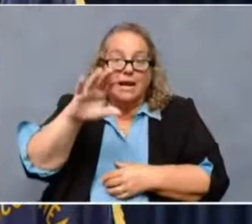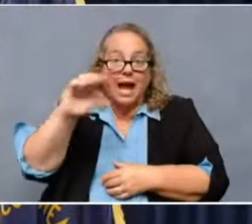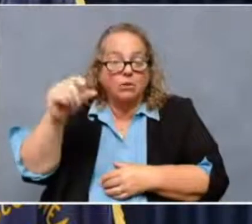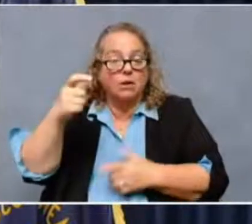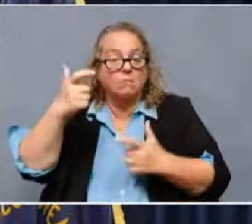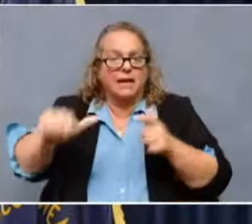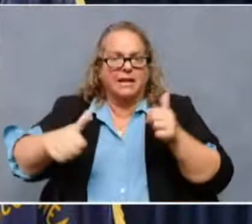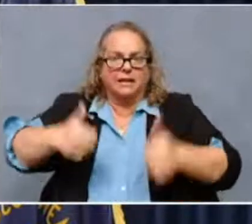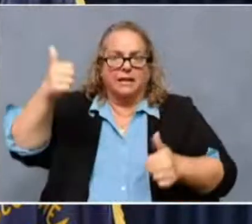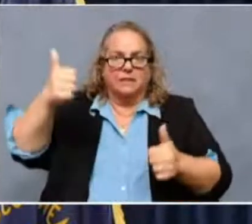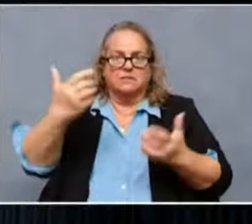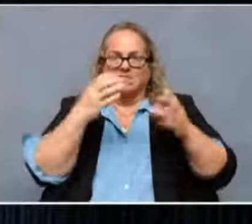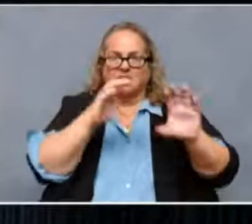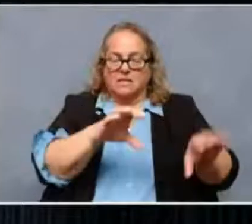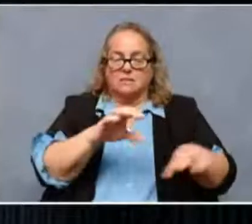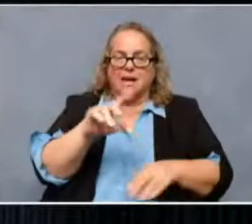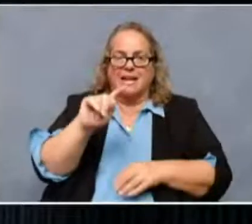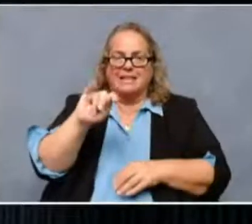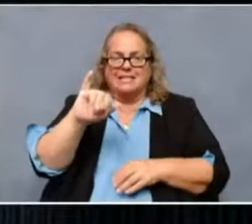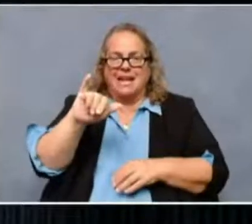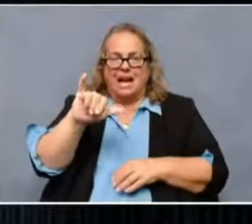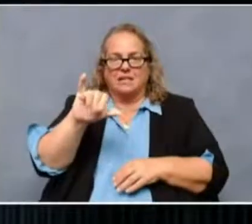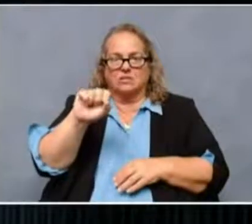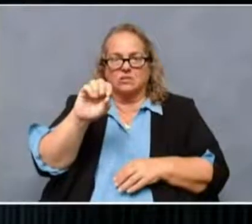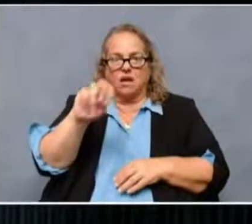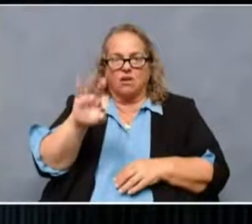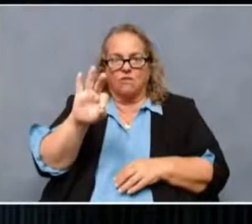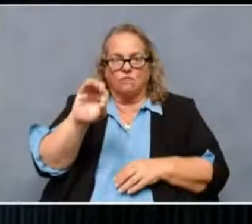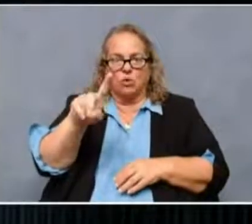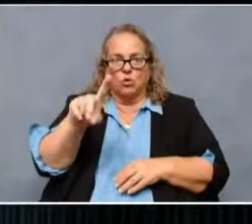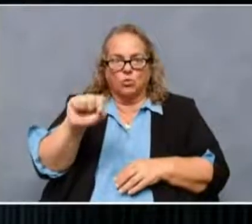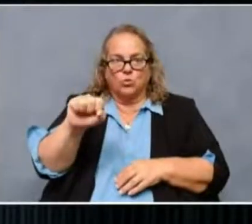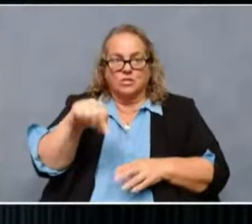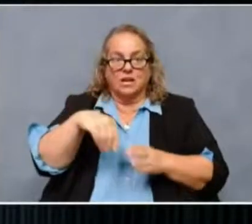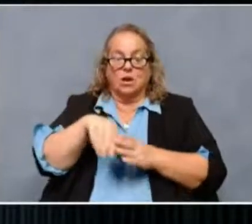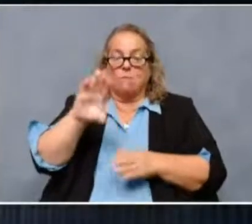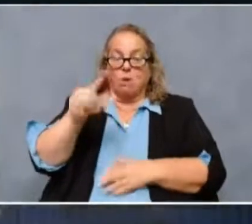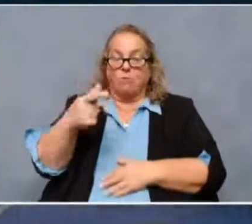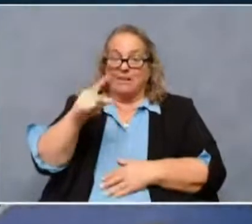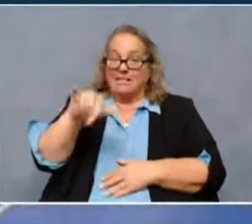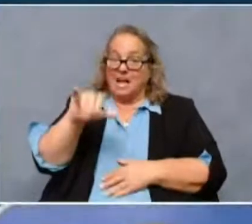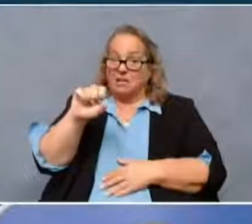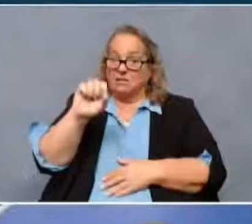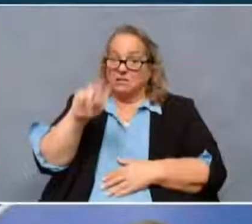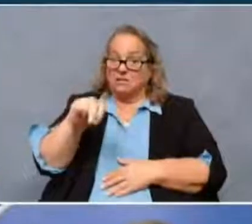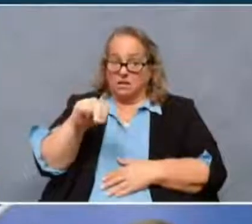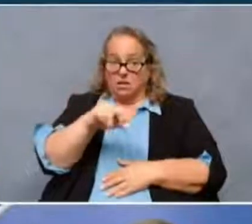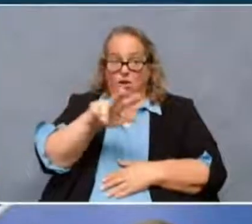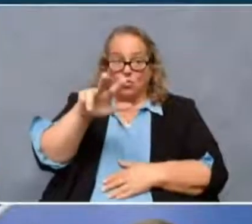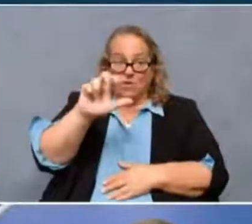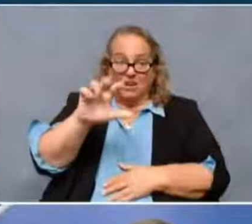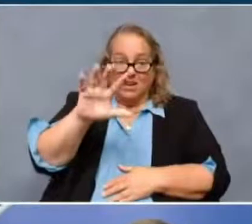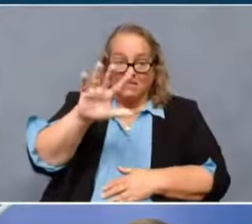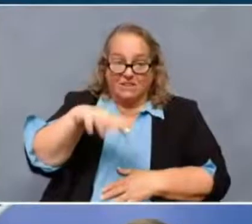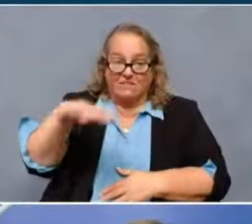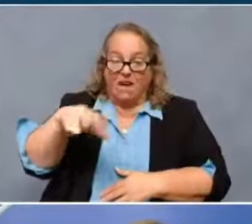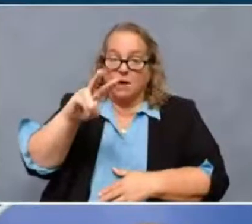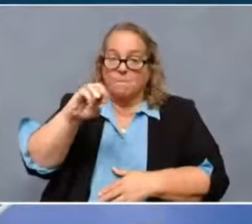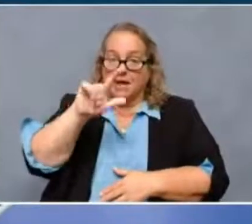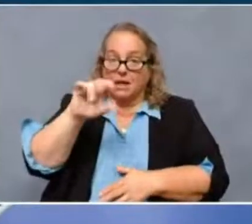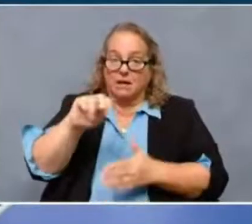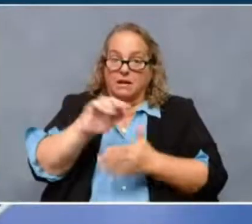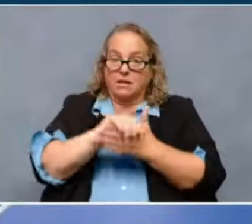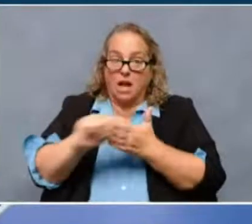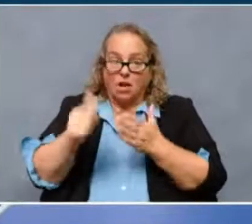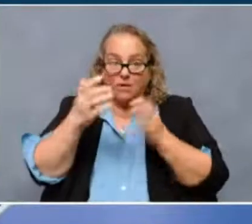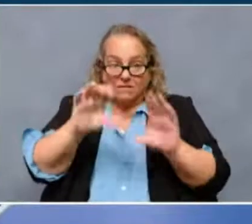its production facility in Bowling Green that includes a $355 million investment. It's going to create